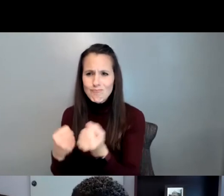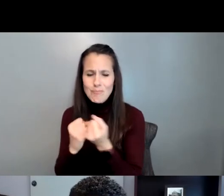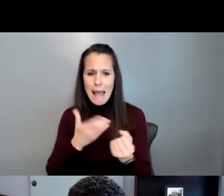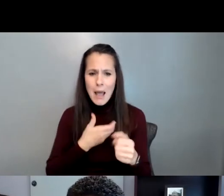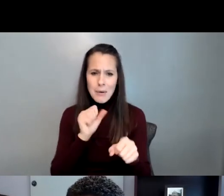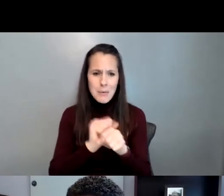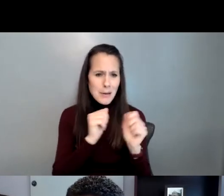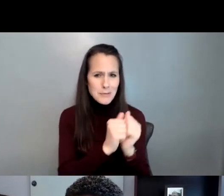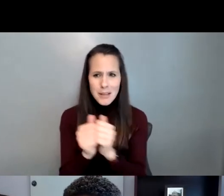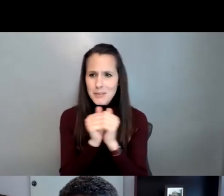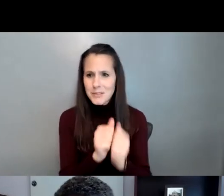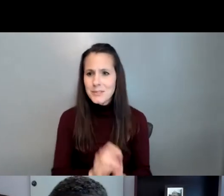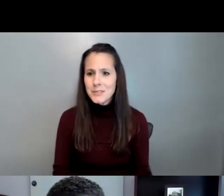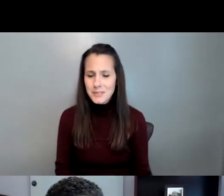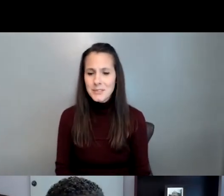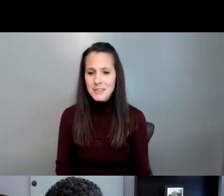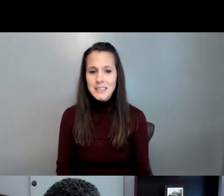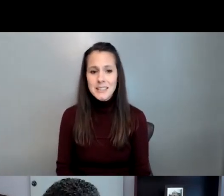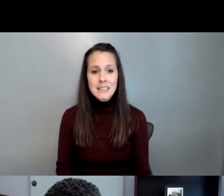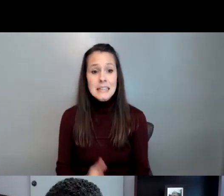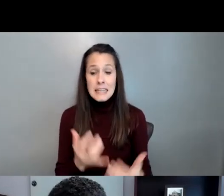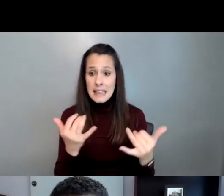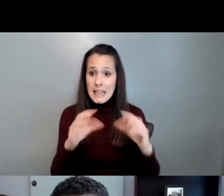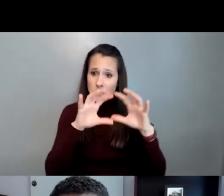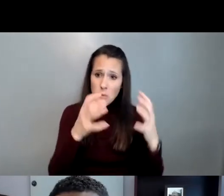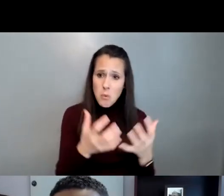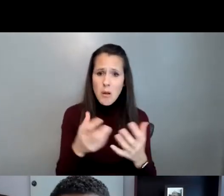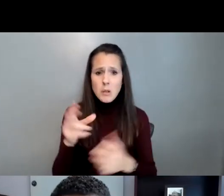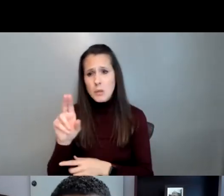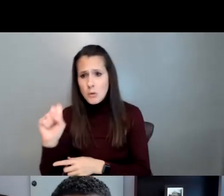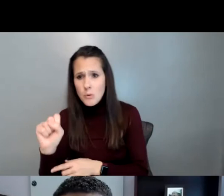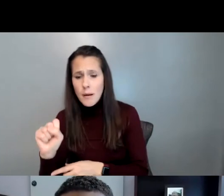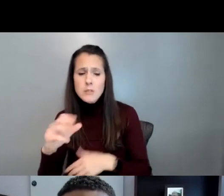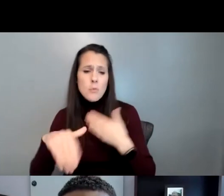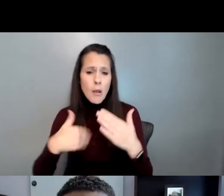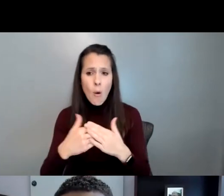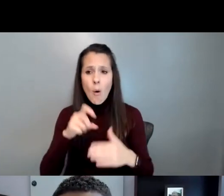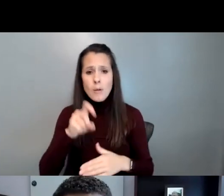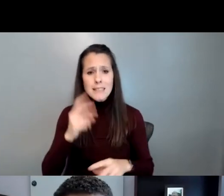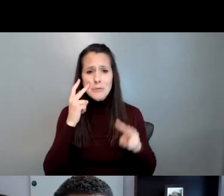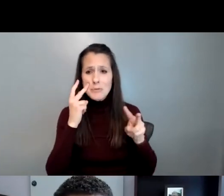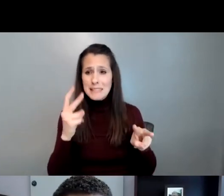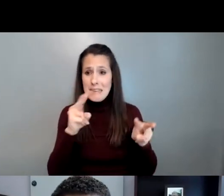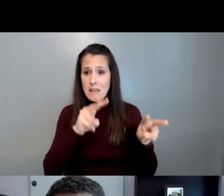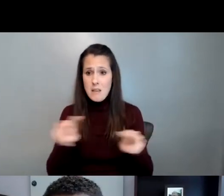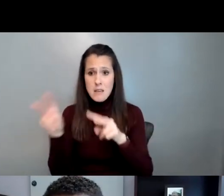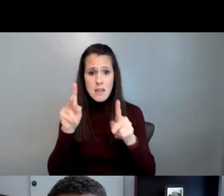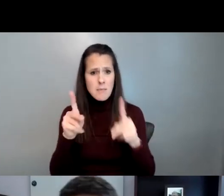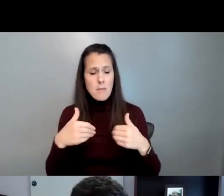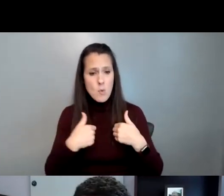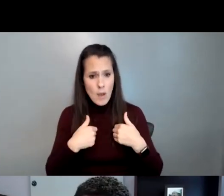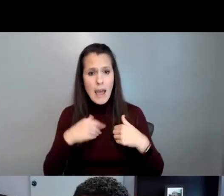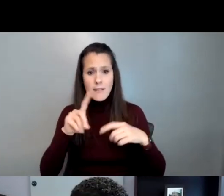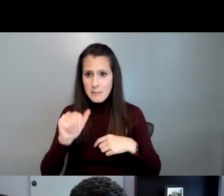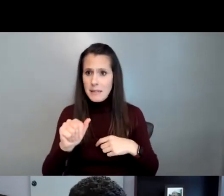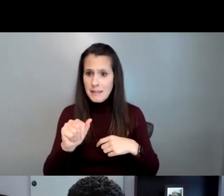together, because this world and this country need to see individuals with disabilities actively engaging